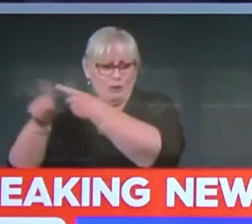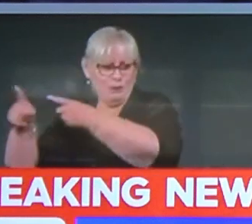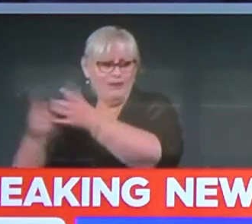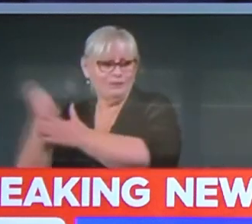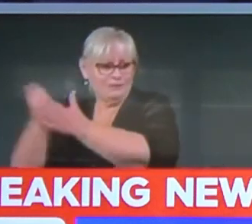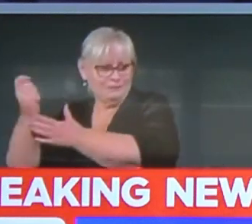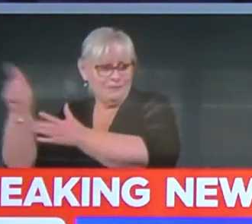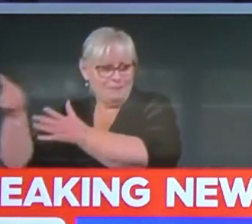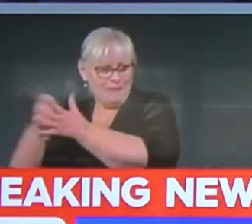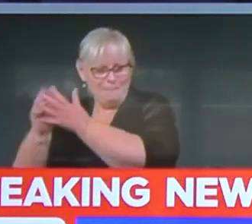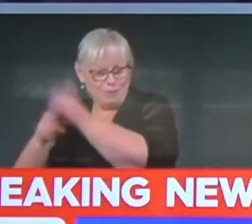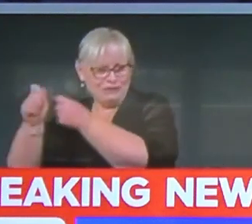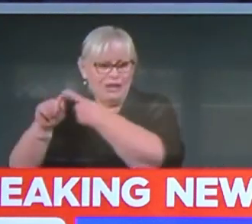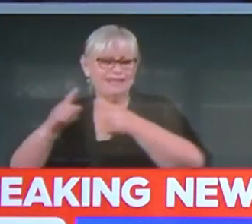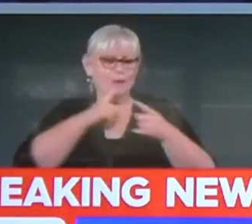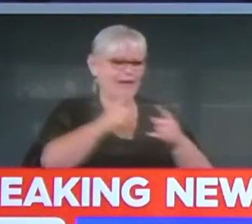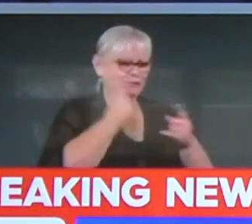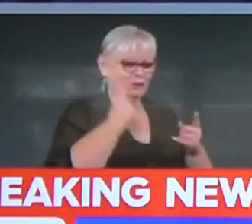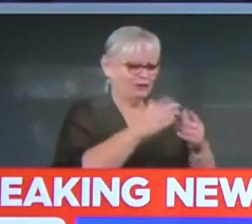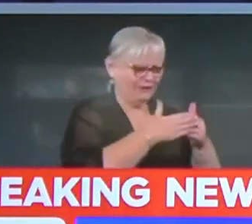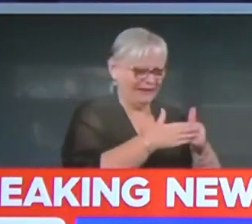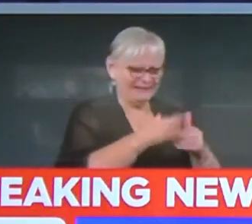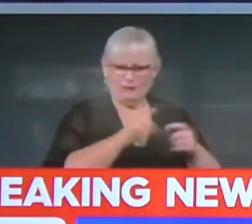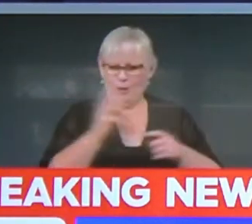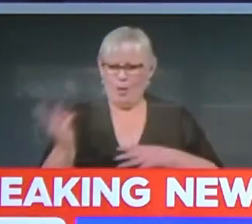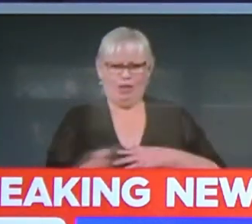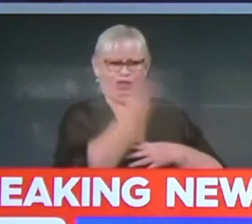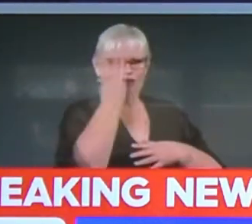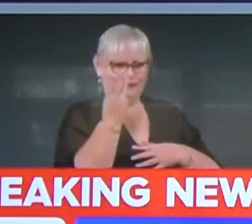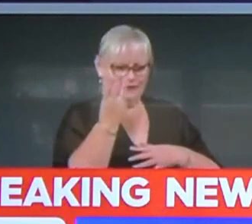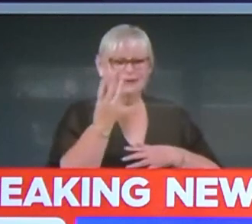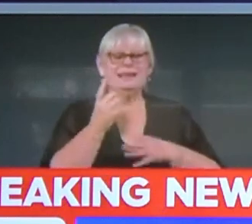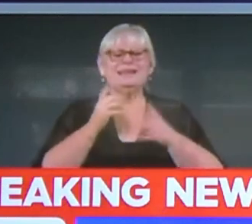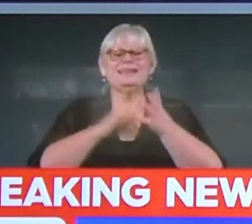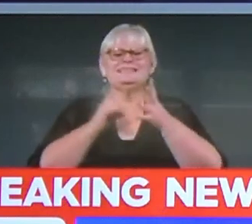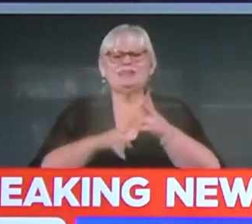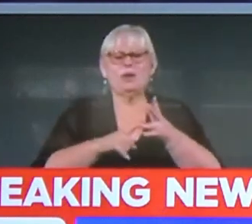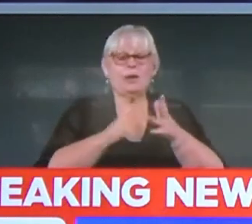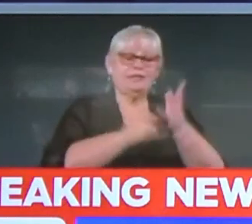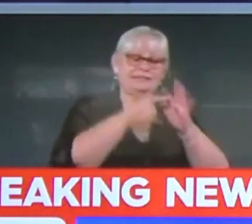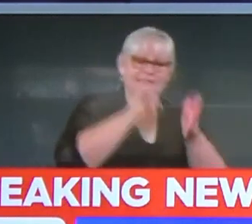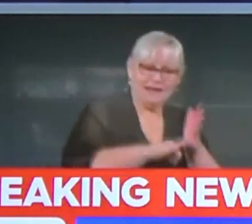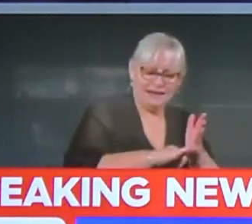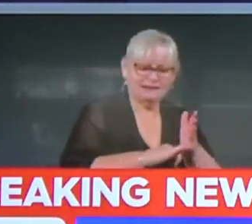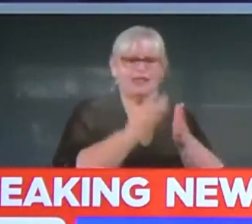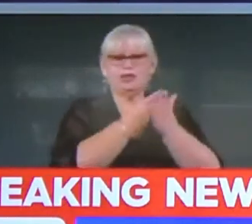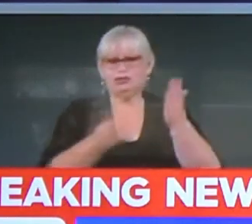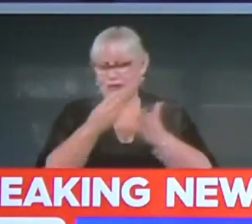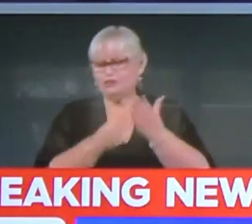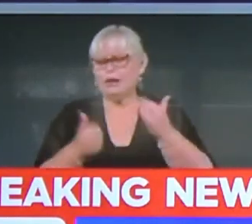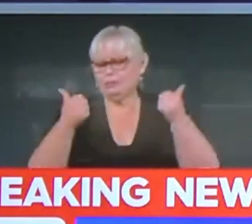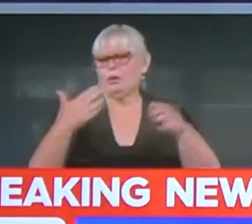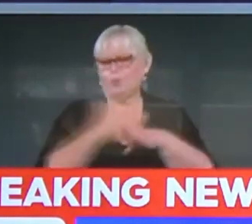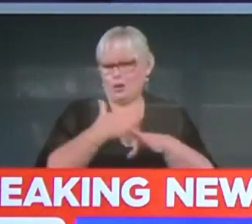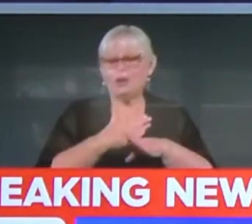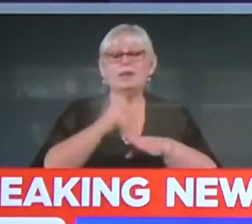and you need to solve for the entire chain that's there. The states, working together with the Treasurer, have done some excellent work today, and there's more work